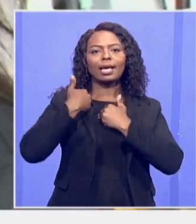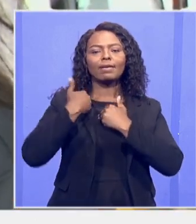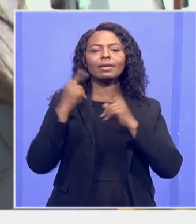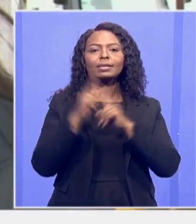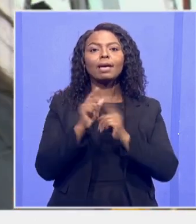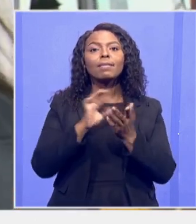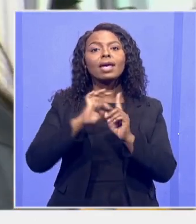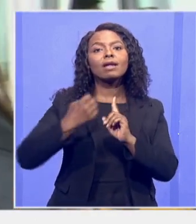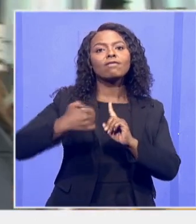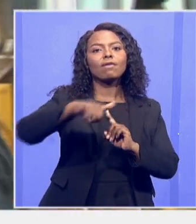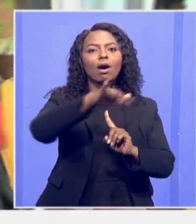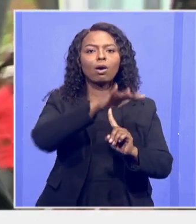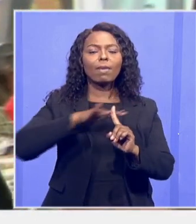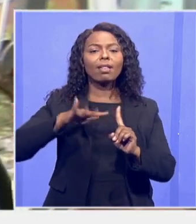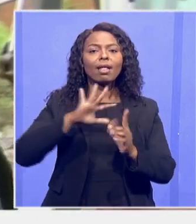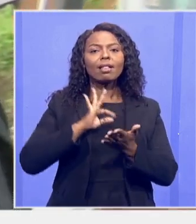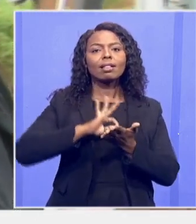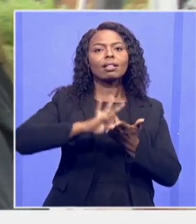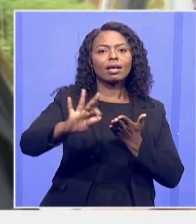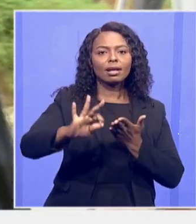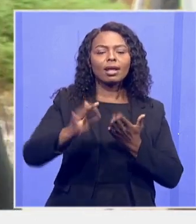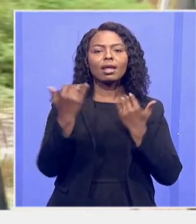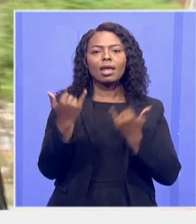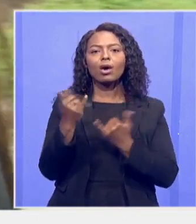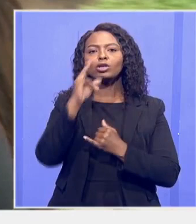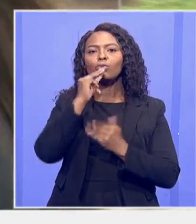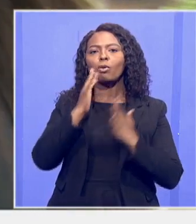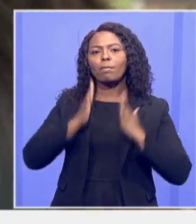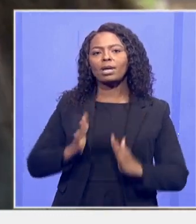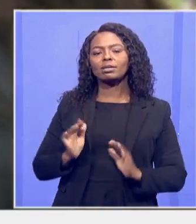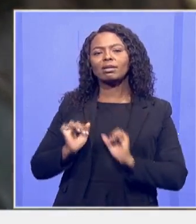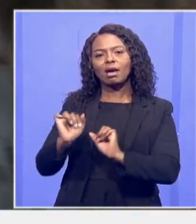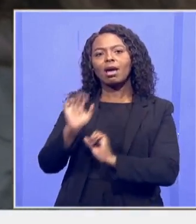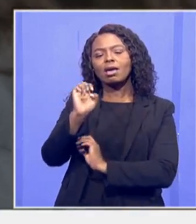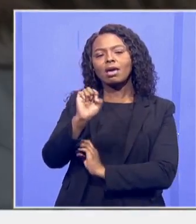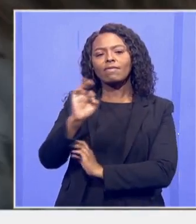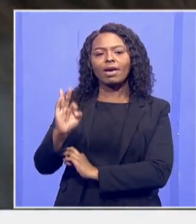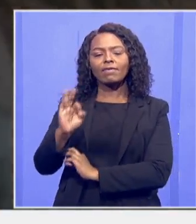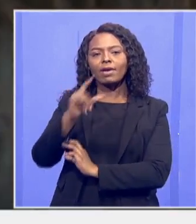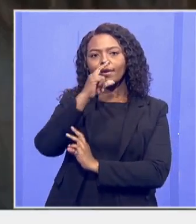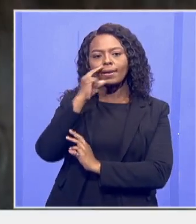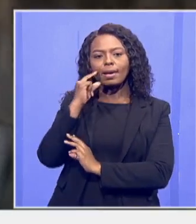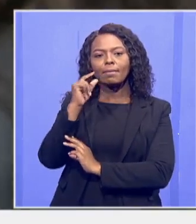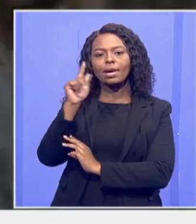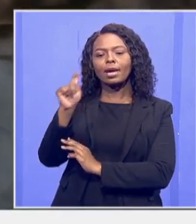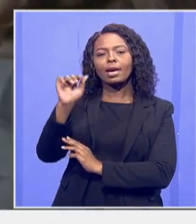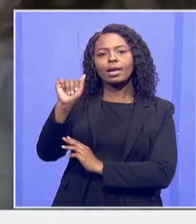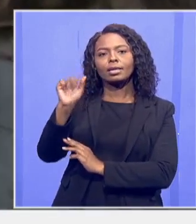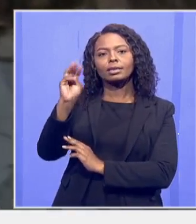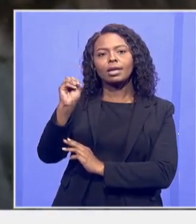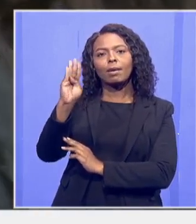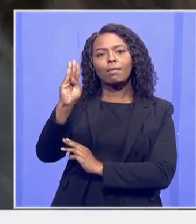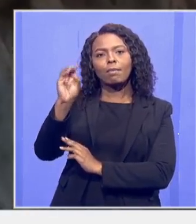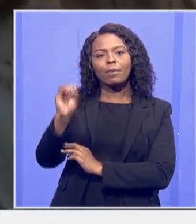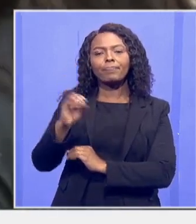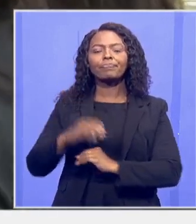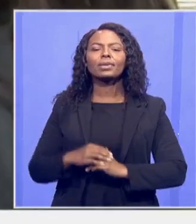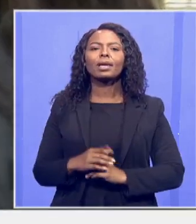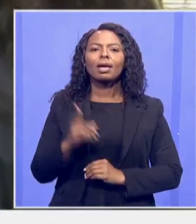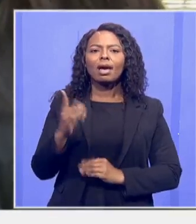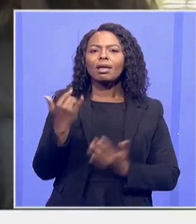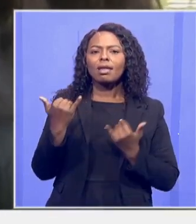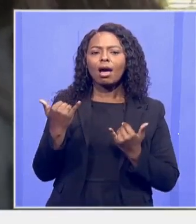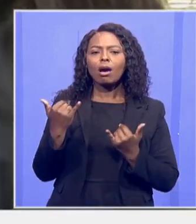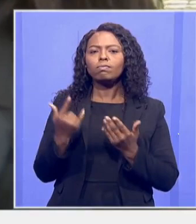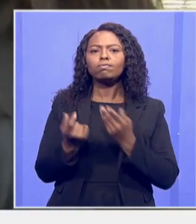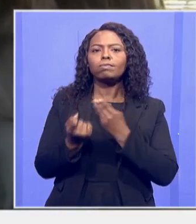live in. To elaborate further, I'm joined by the EFF spokesperson, Mr. Sinawo Tambo. Not quite the